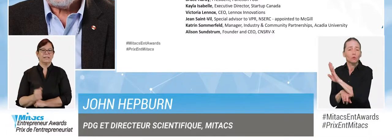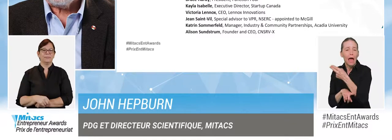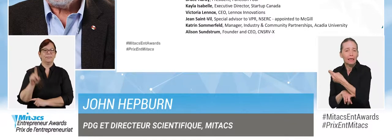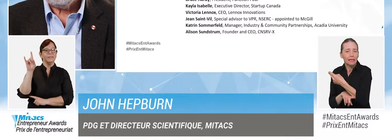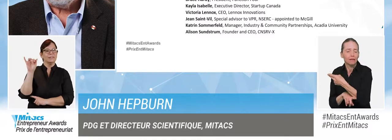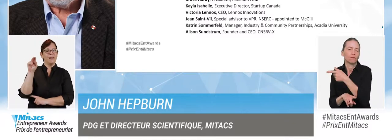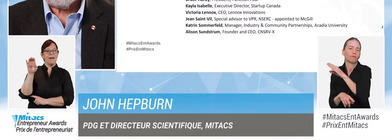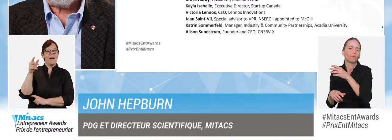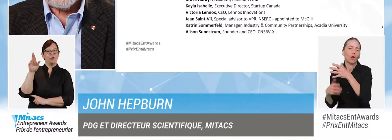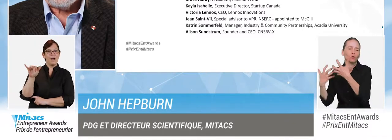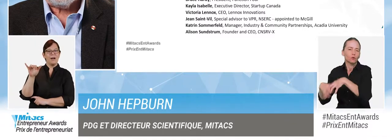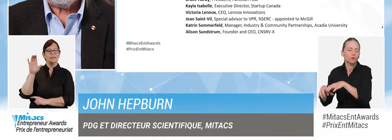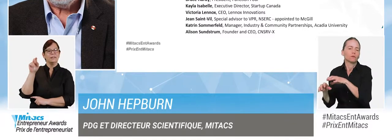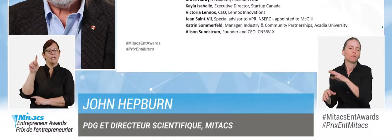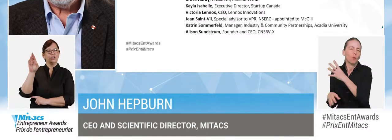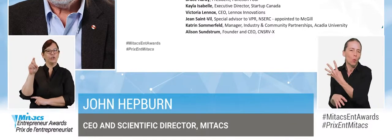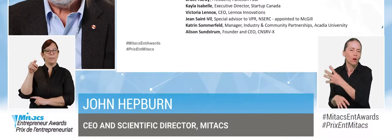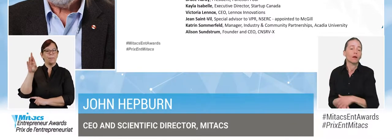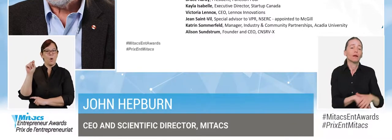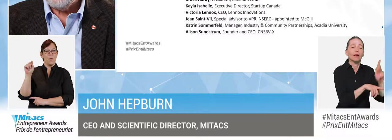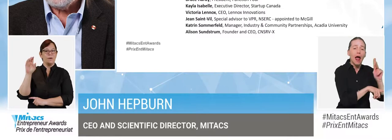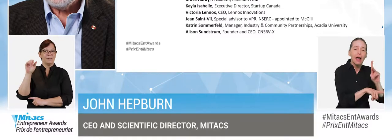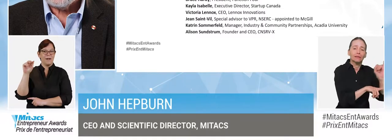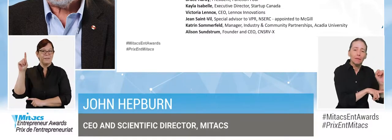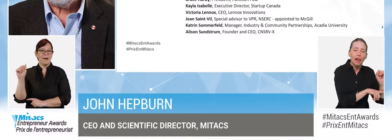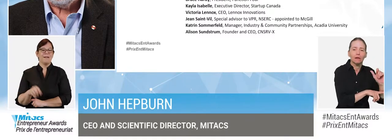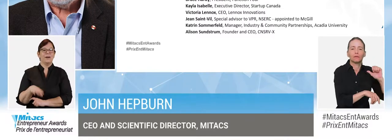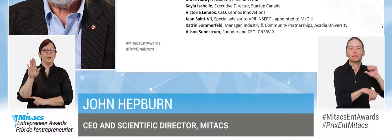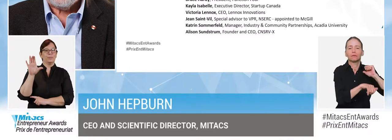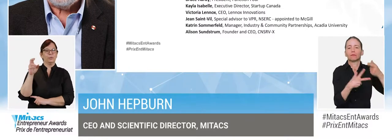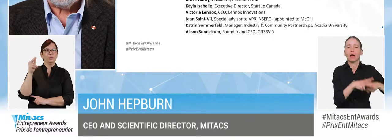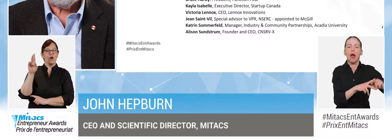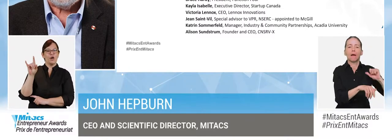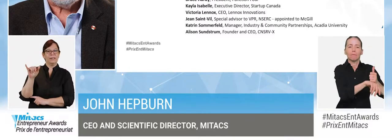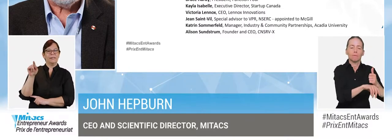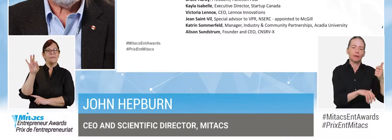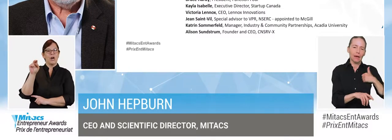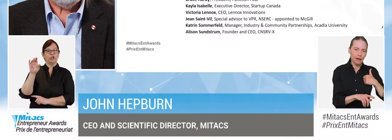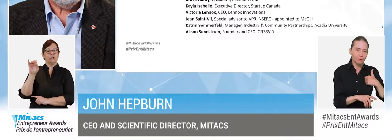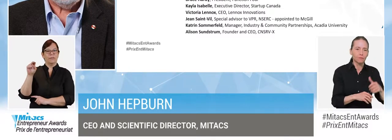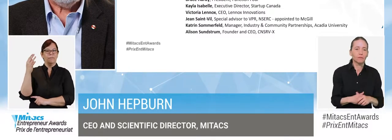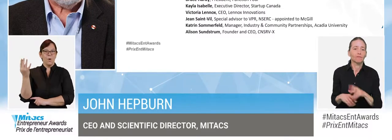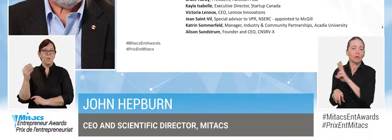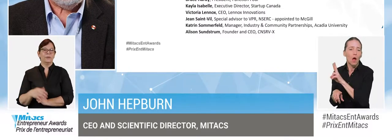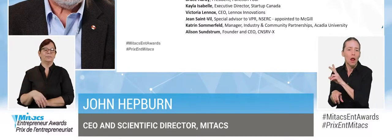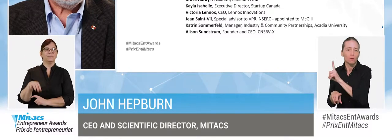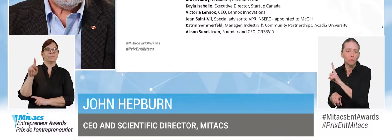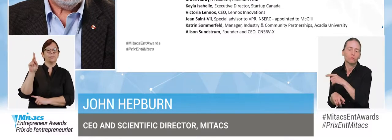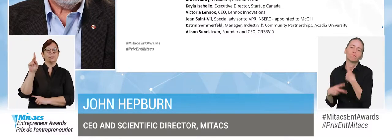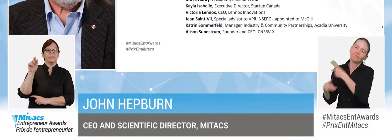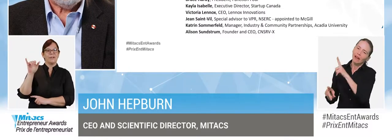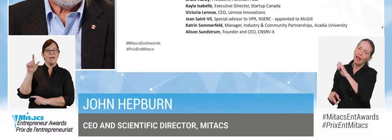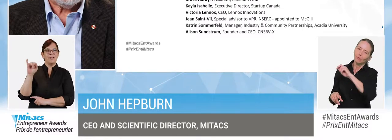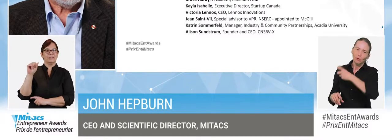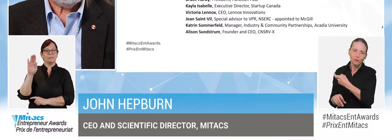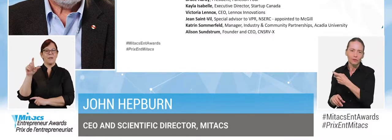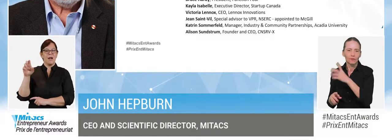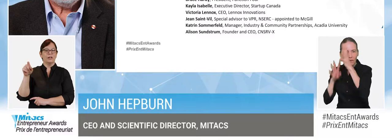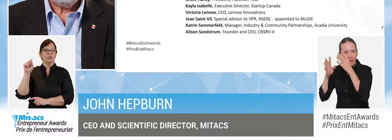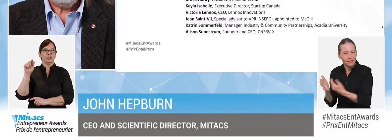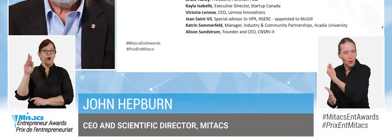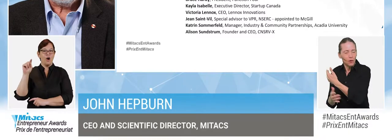Kay Isabel, Startup Canada, Victoria Lennox, Lennox Innovations, Jean Saint-Ville,